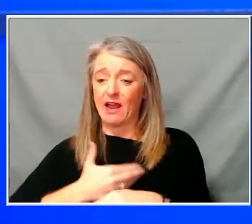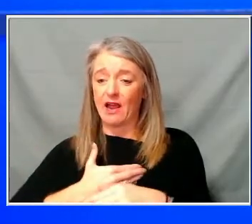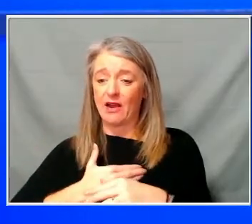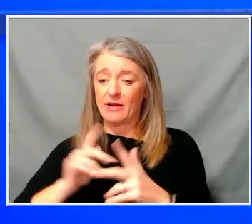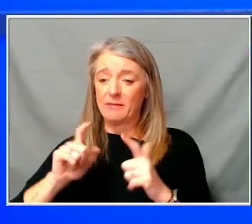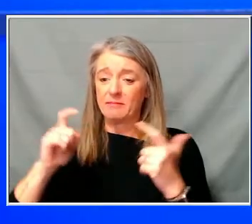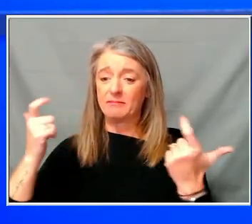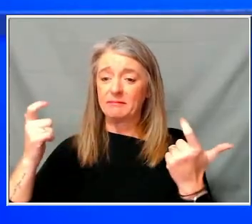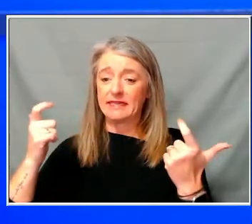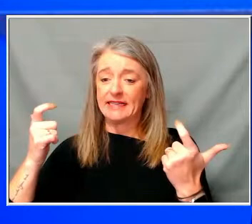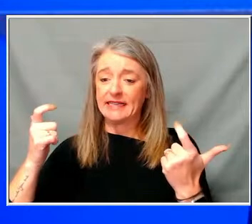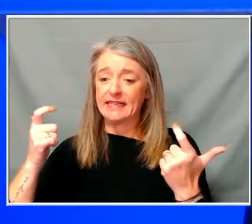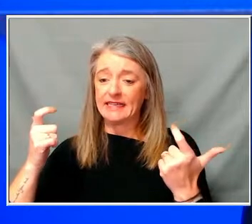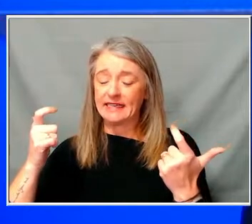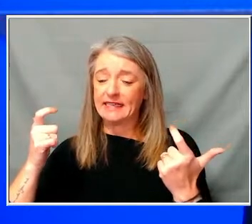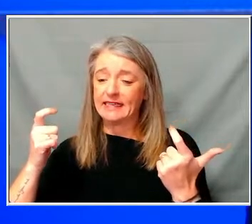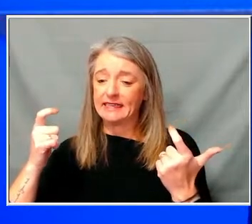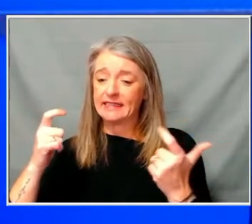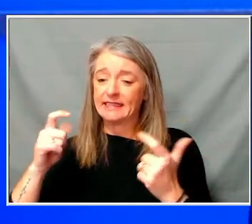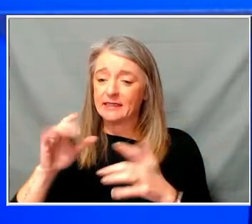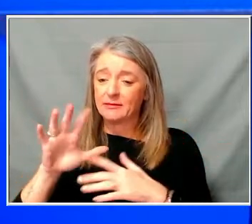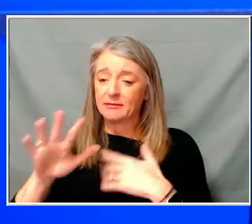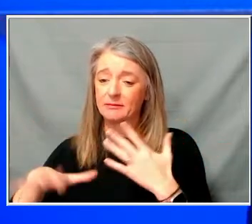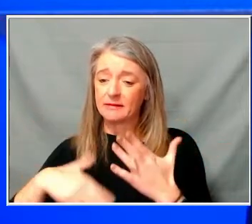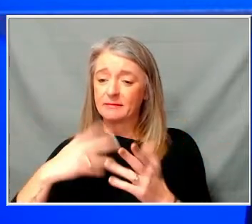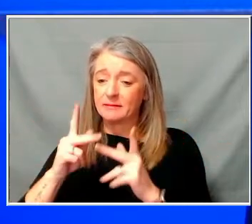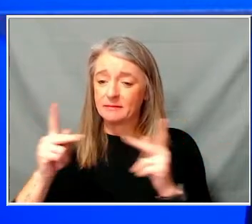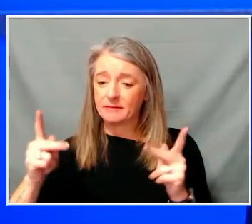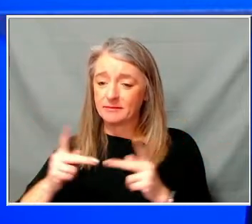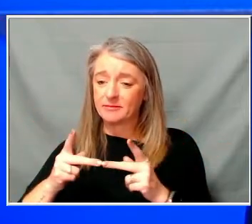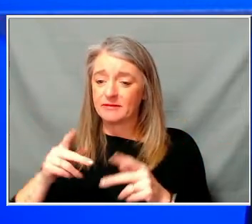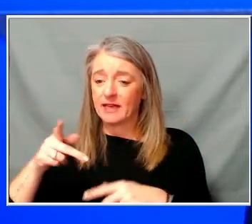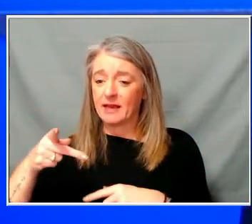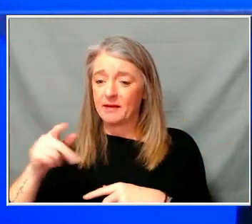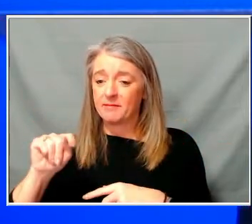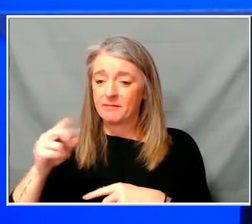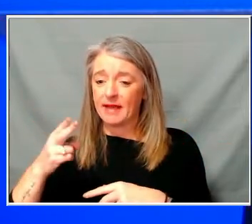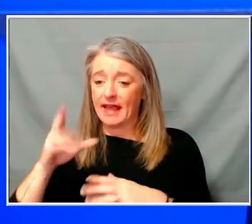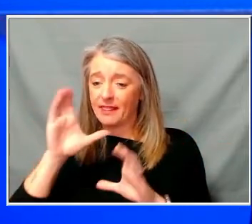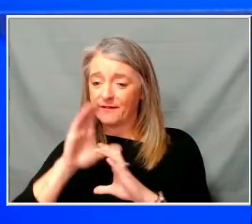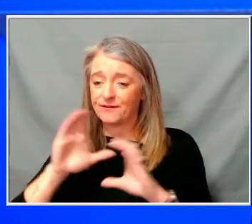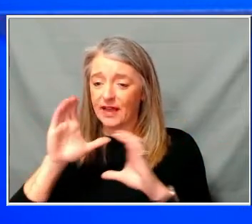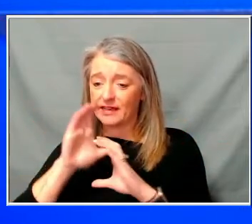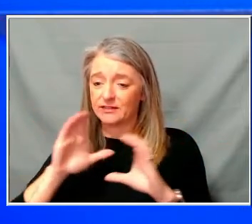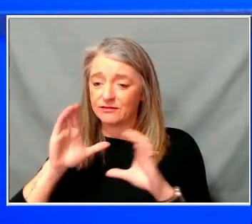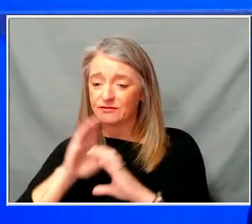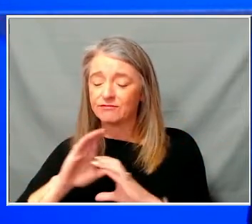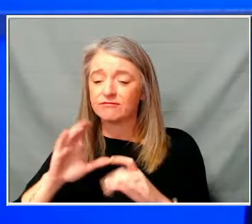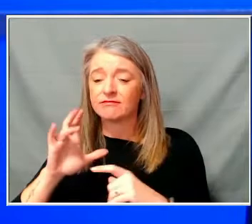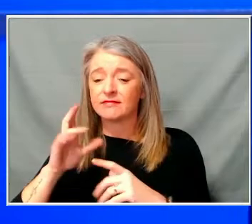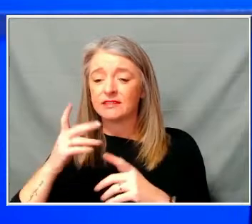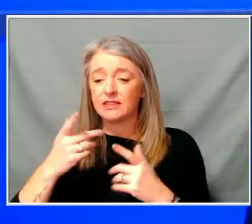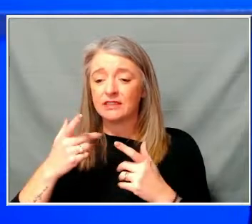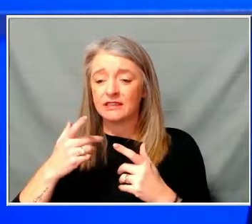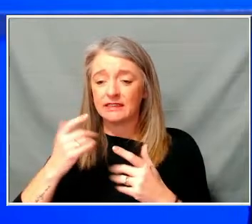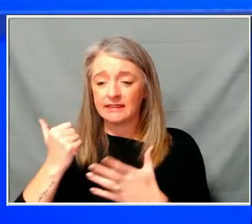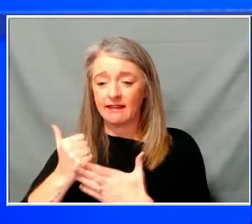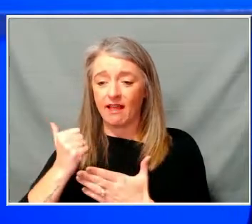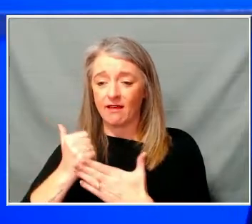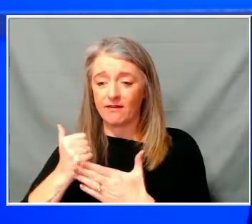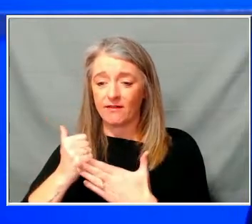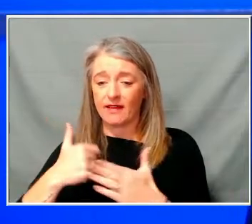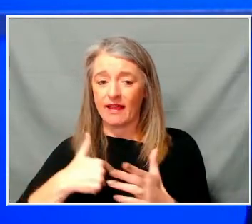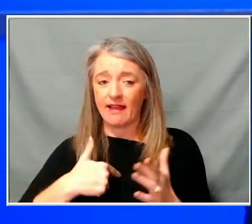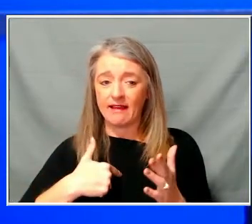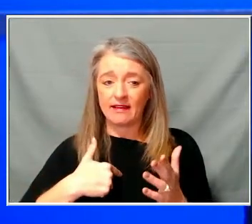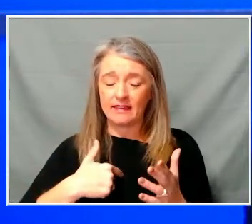campus, and getting lost is easy. So Pathfinder, essential. And once I finally started to find my way, I would help patients find their way, because you